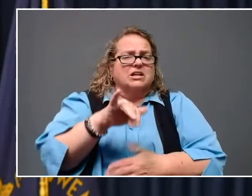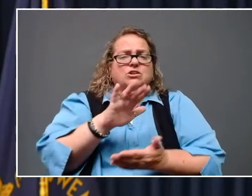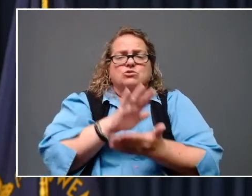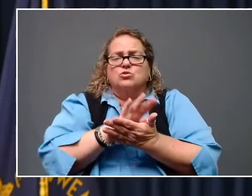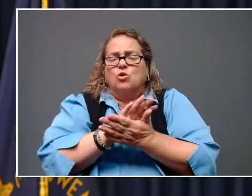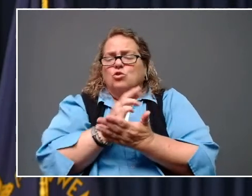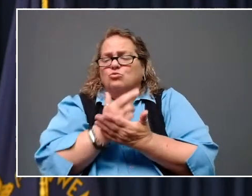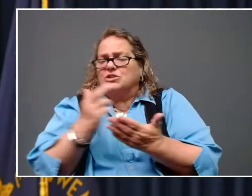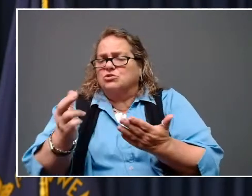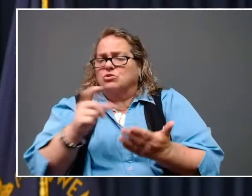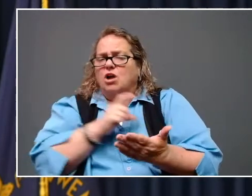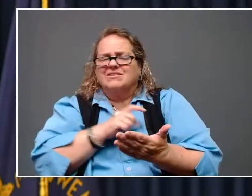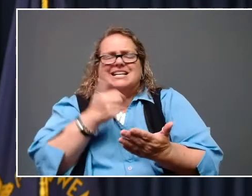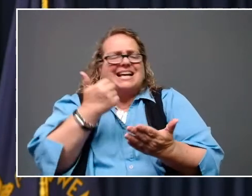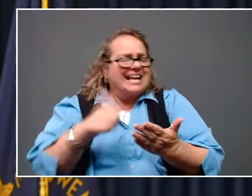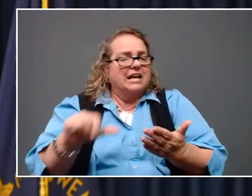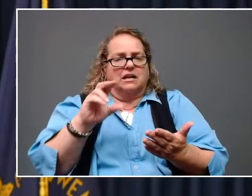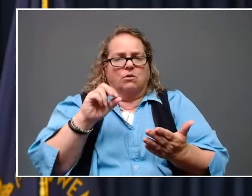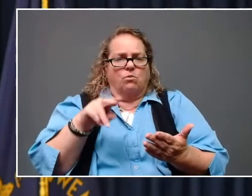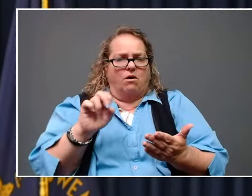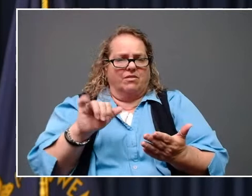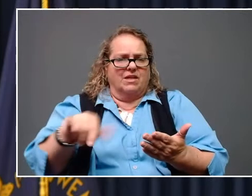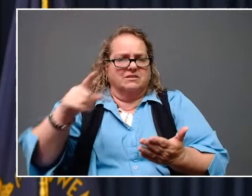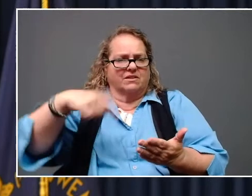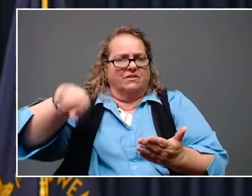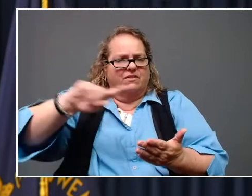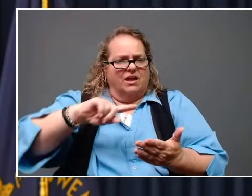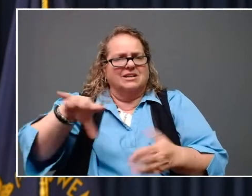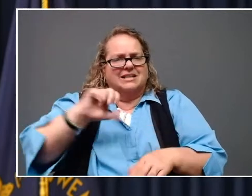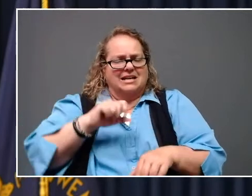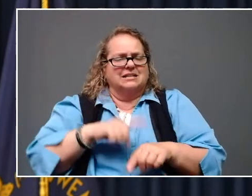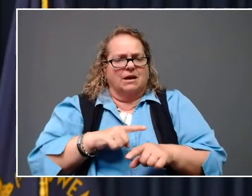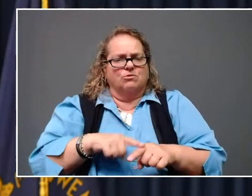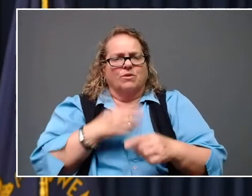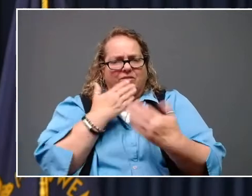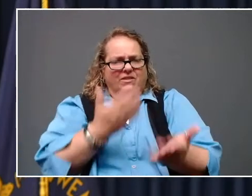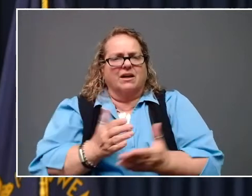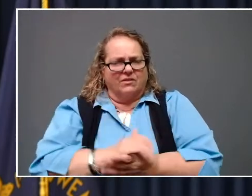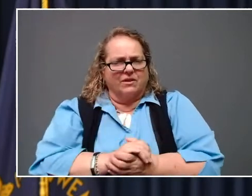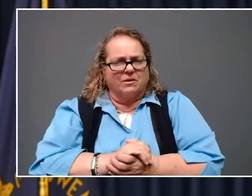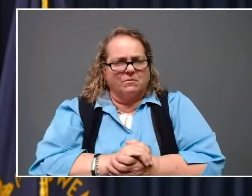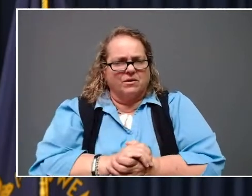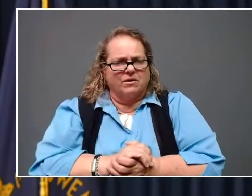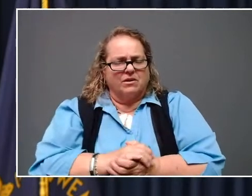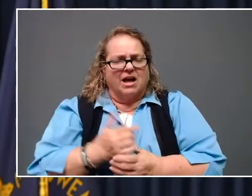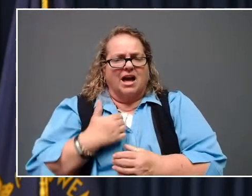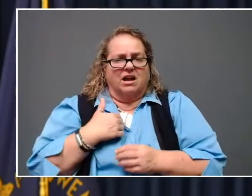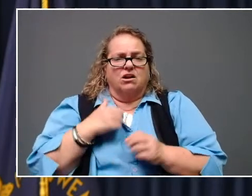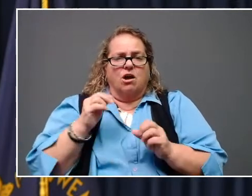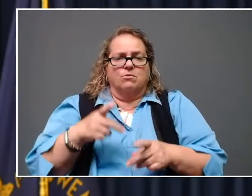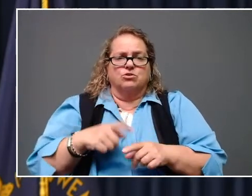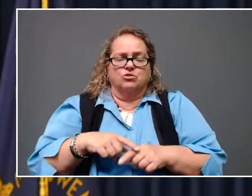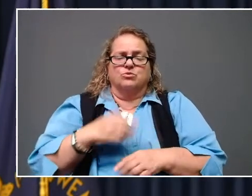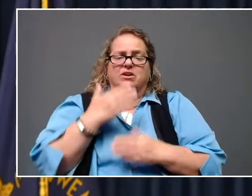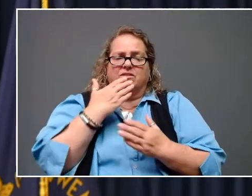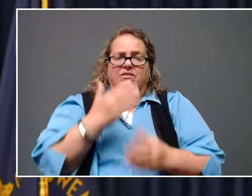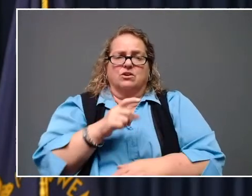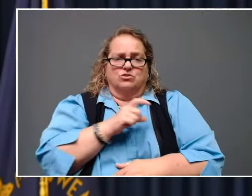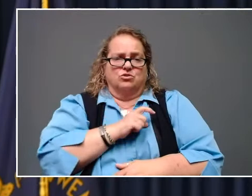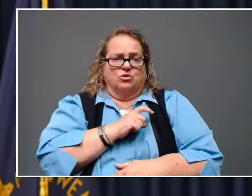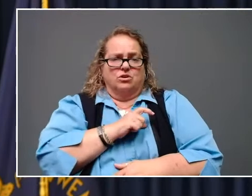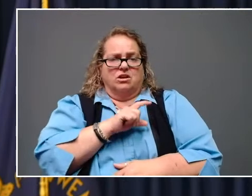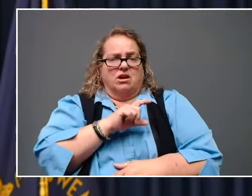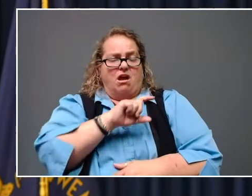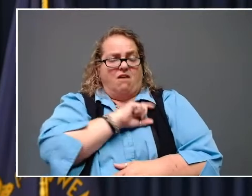anybody that's out there. I got a chance to thank a security officer at a hospital yesterday